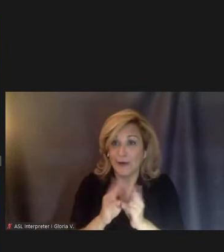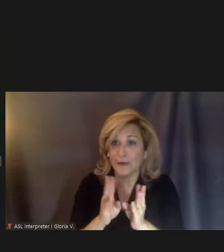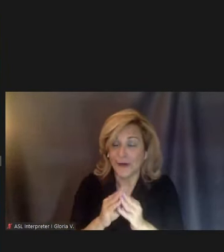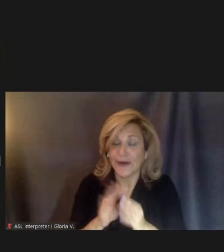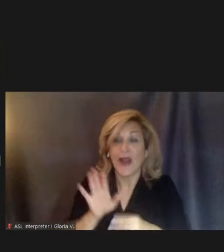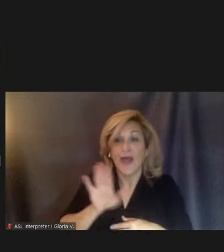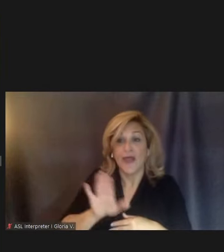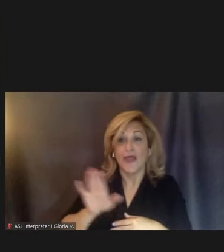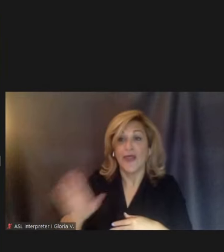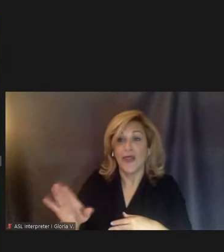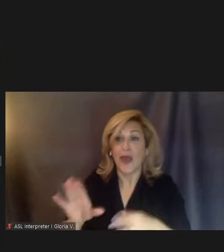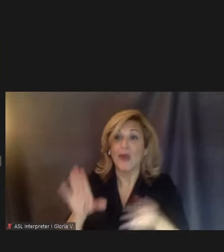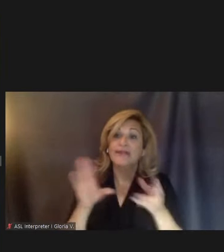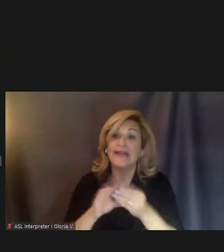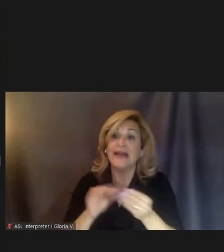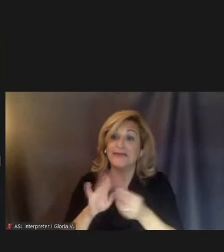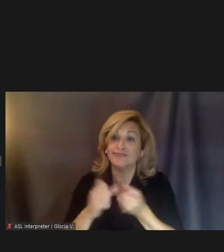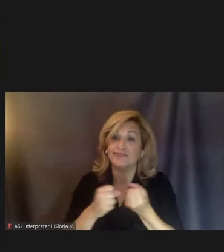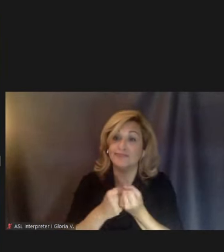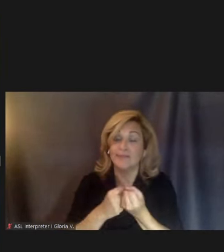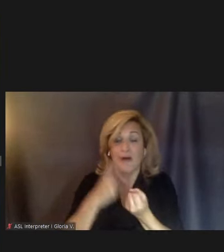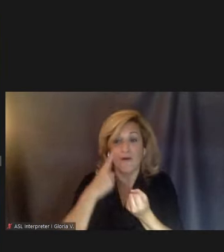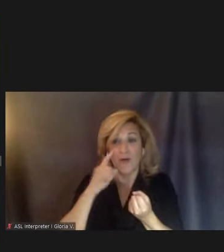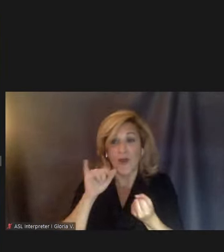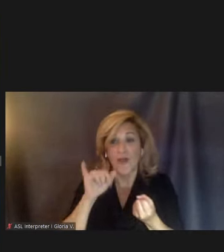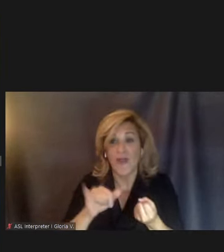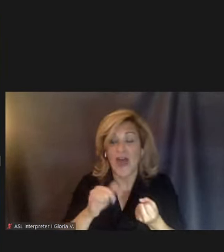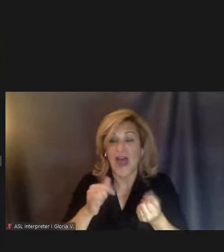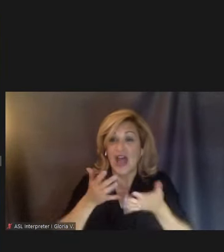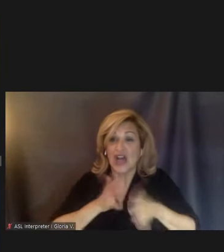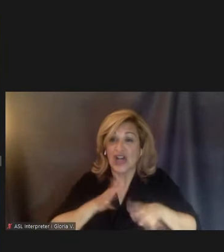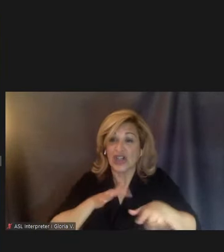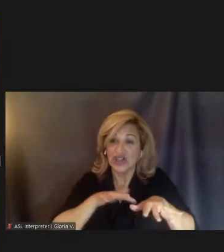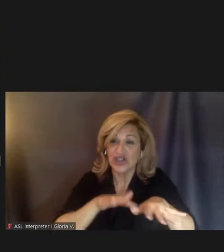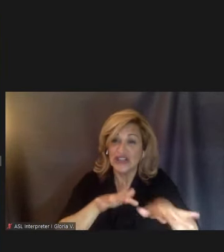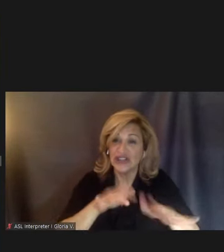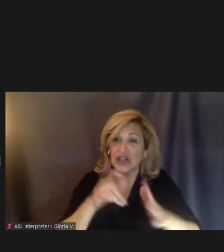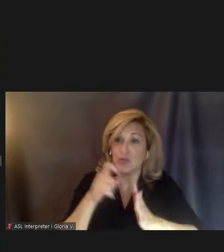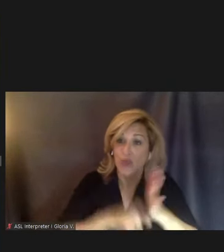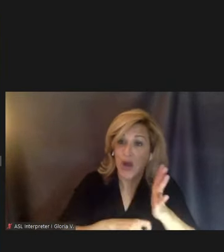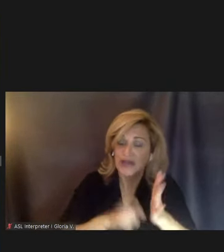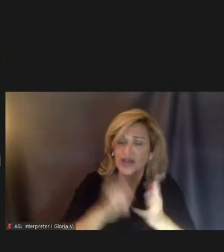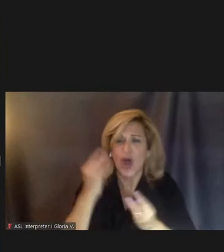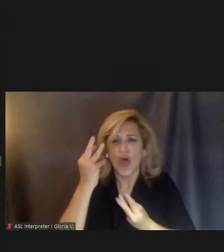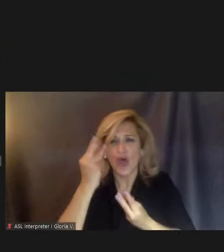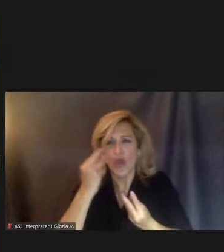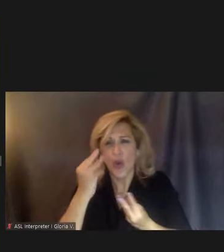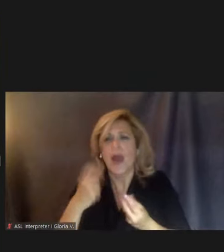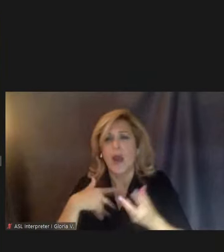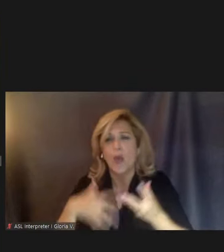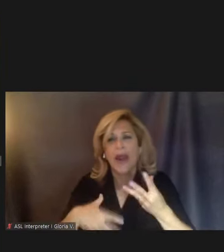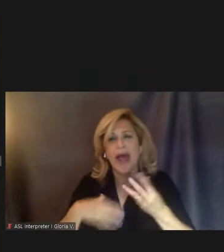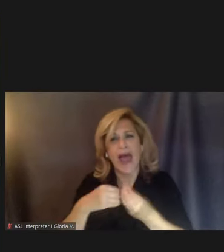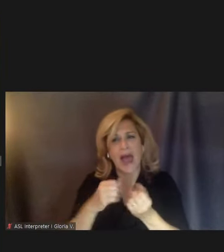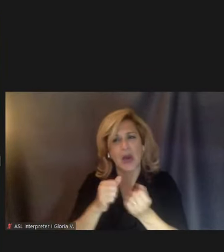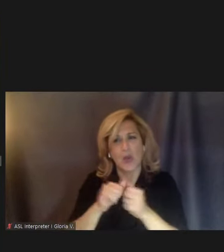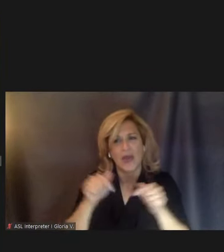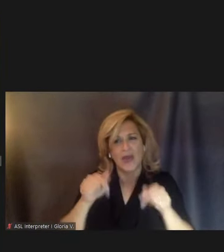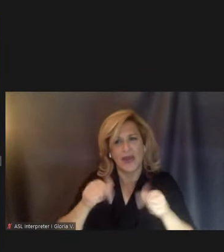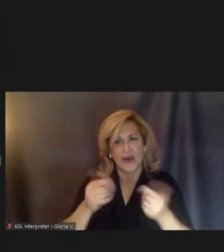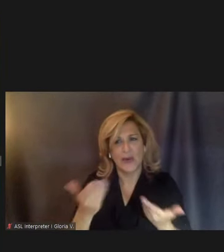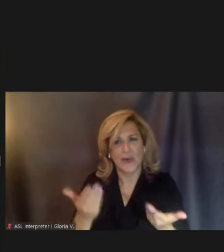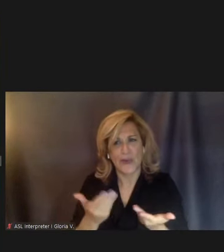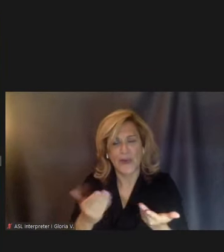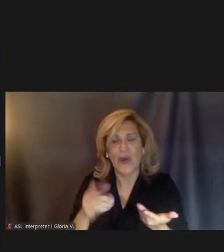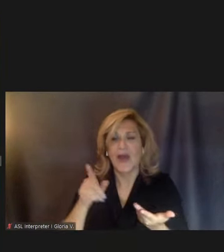in favor of congestion pricing was thoughtful and compelling, and I would like to submit it for the record in this hearing. They argued that congestion